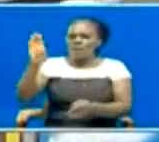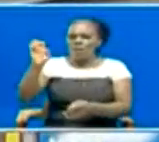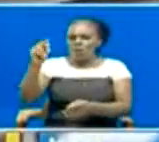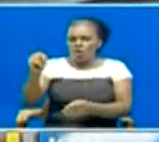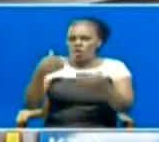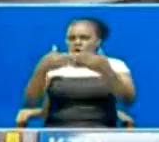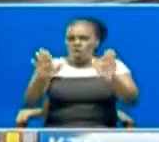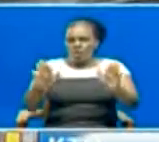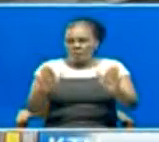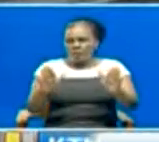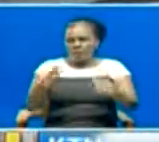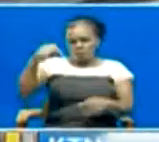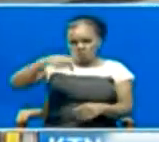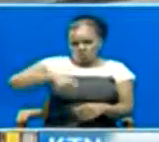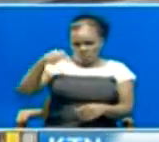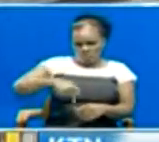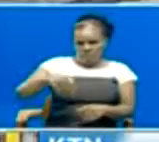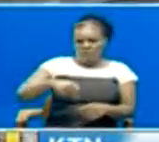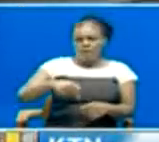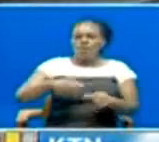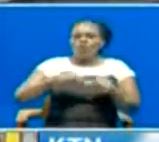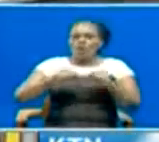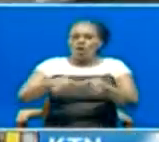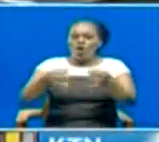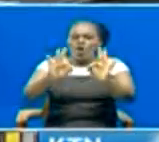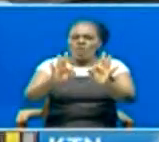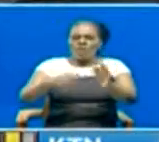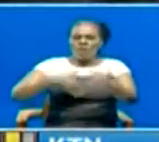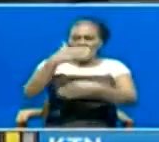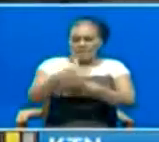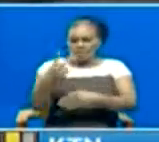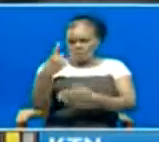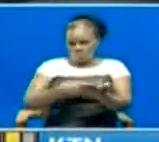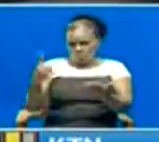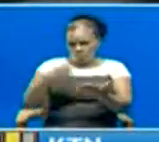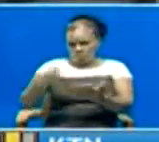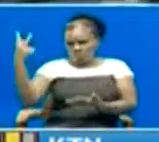which opened today will be on offer for the next 2 weeks.